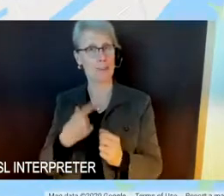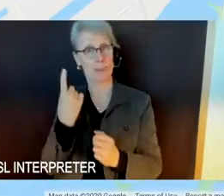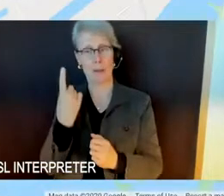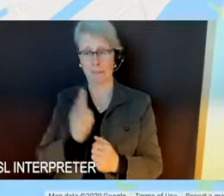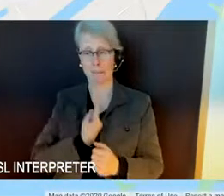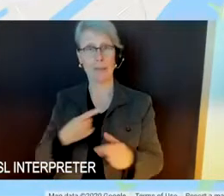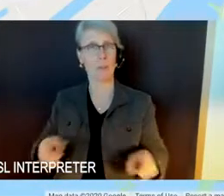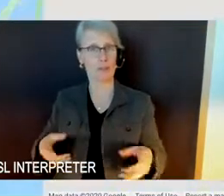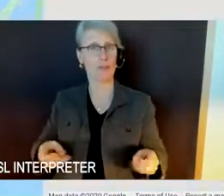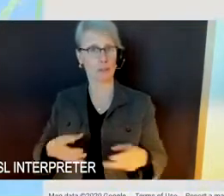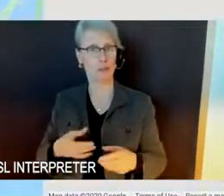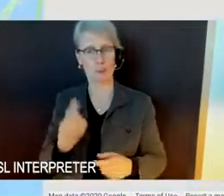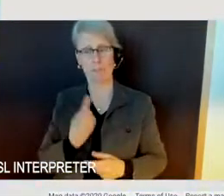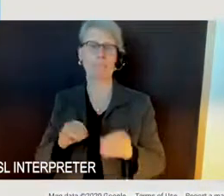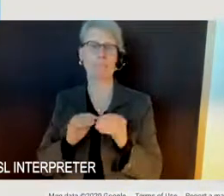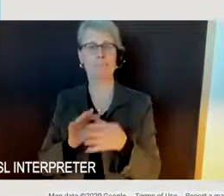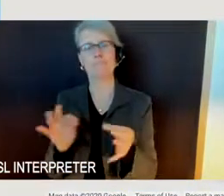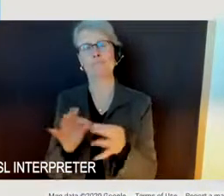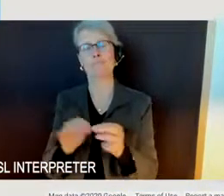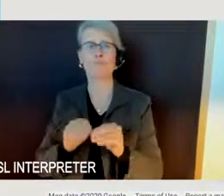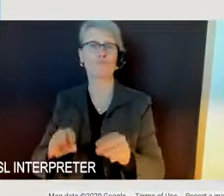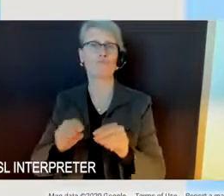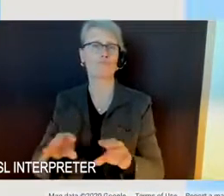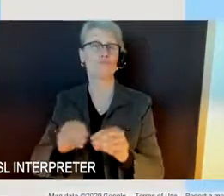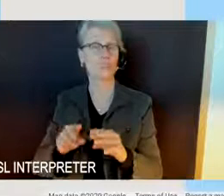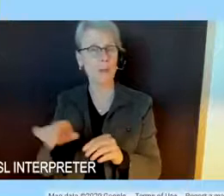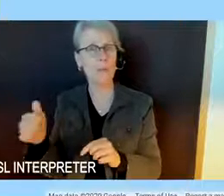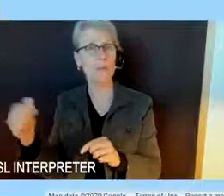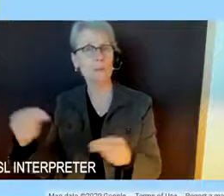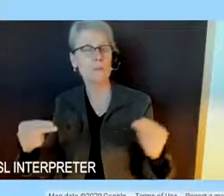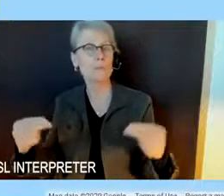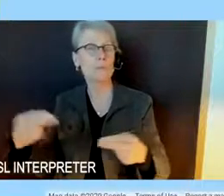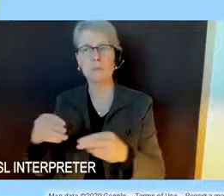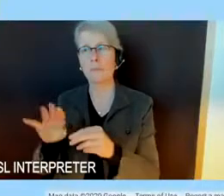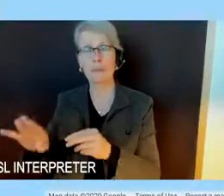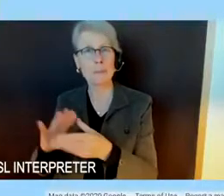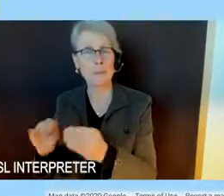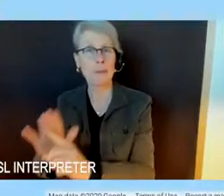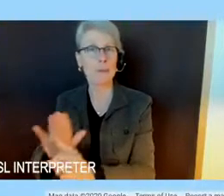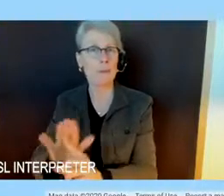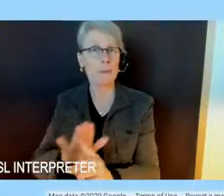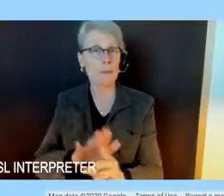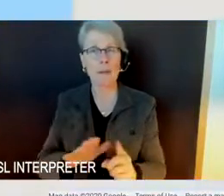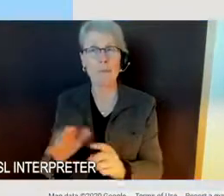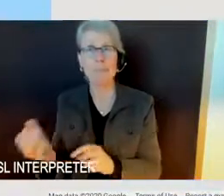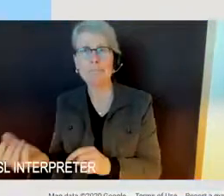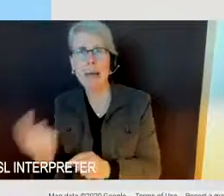me and my voice as a wheelchair user. And soon we heard from other people who were